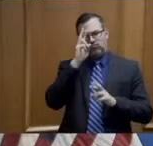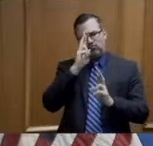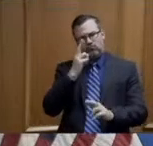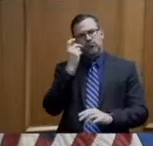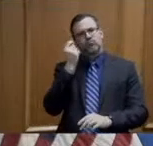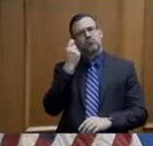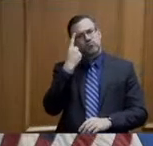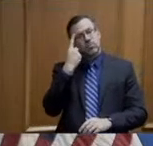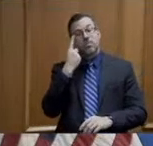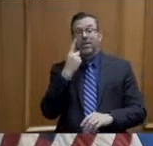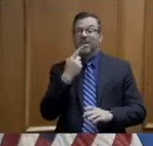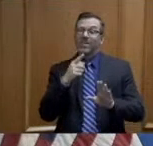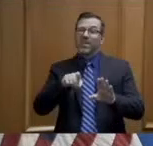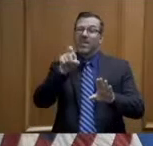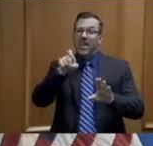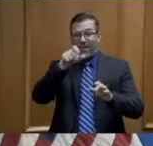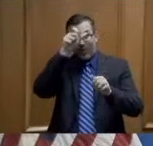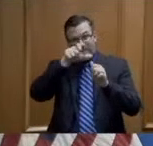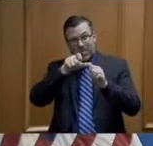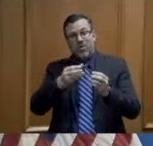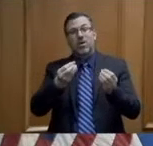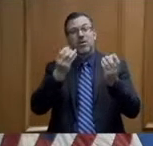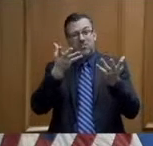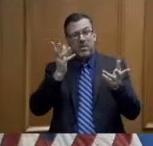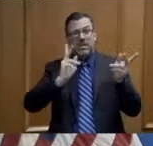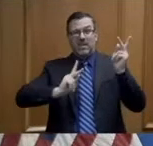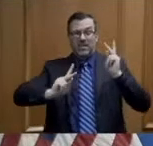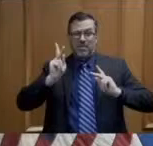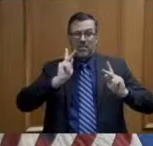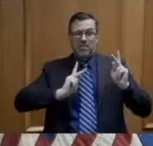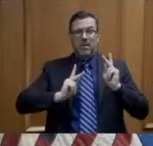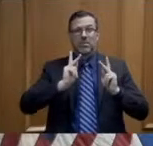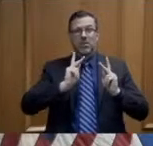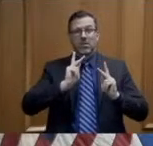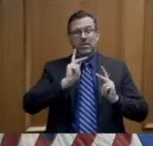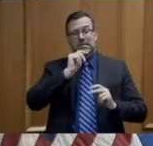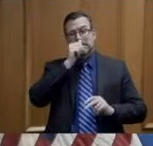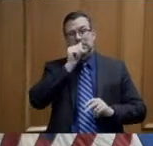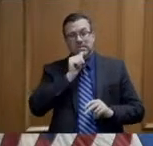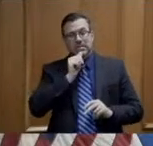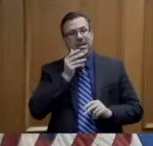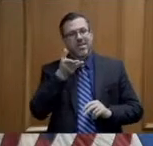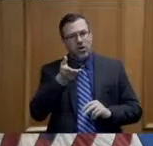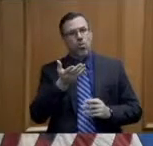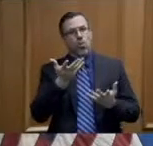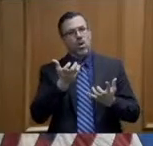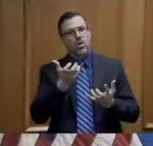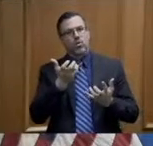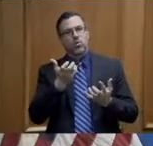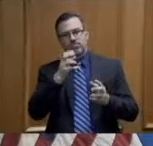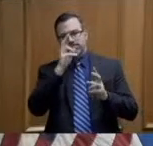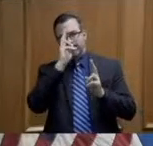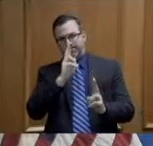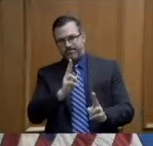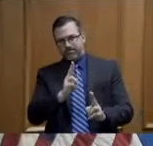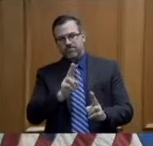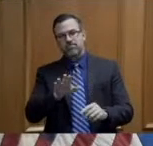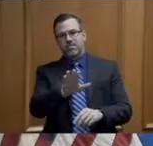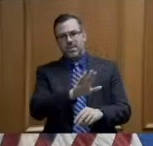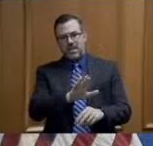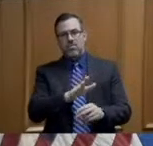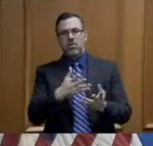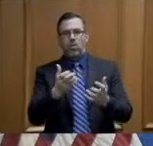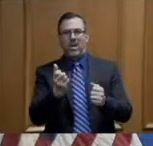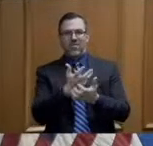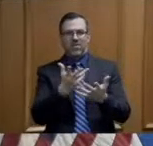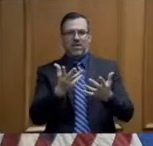we have to remember that there are a lot of people dealing with some very serious things right now, and so we want to be respectful of that and then get them back to normal just